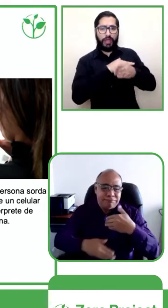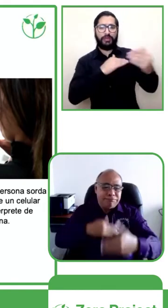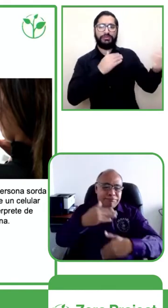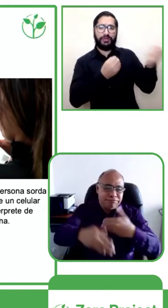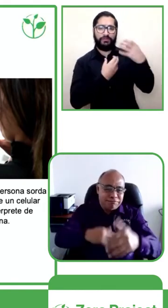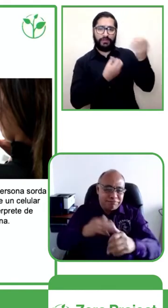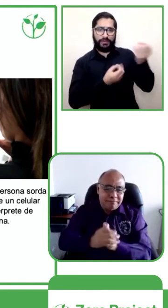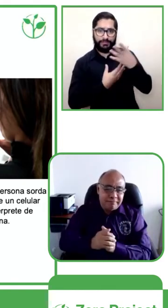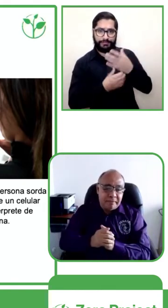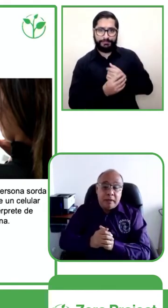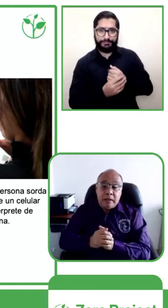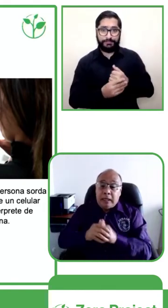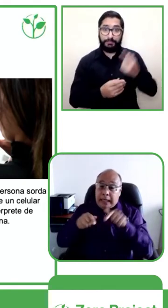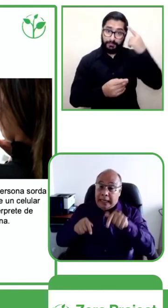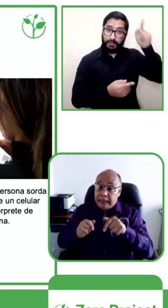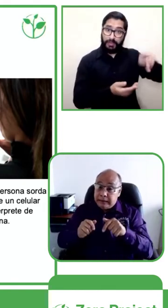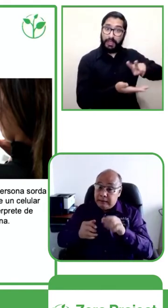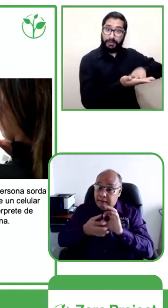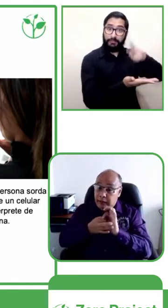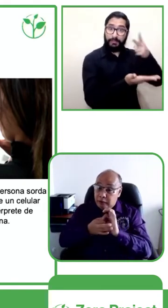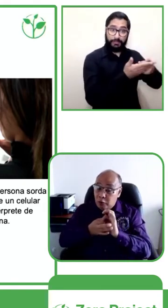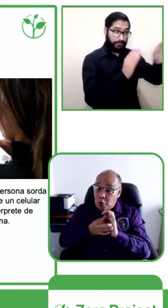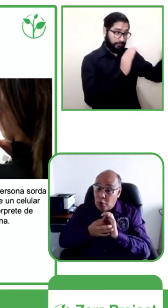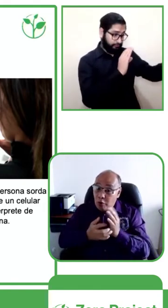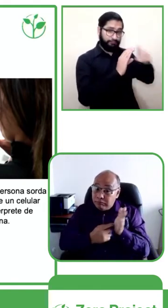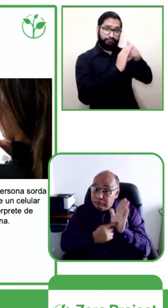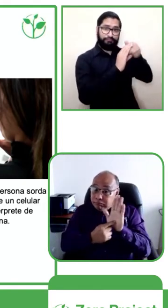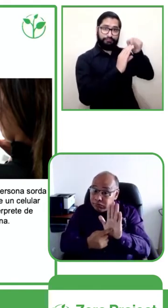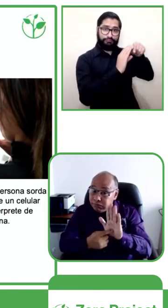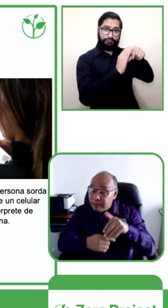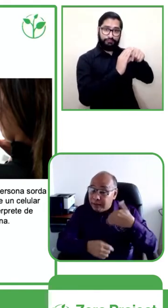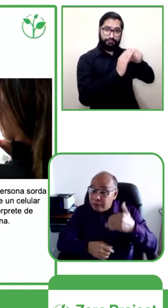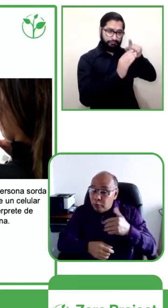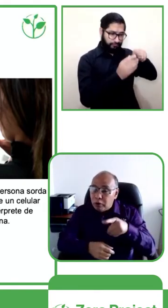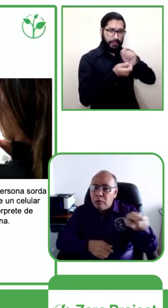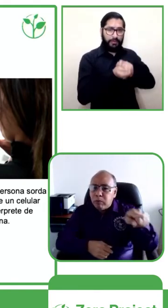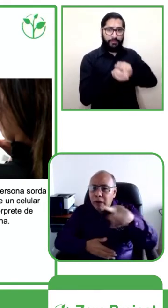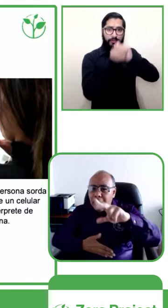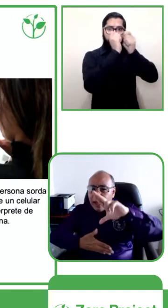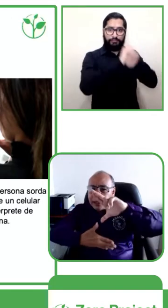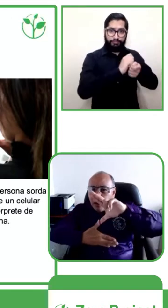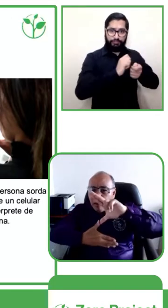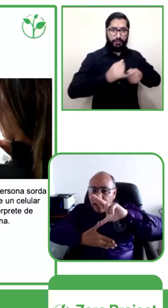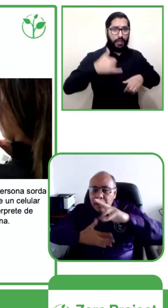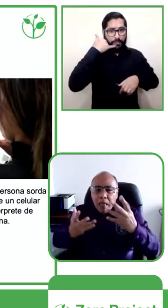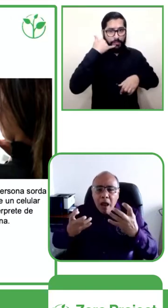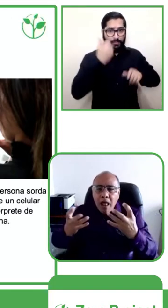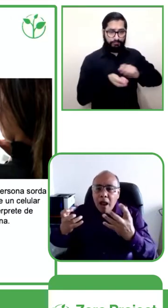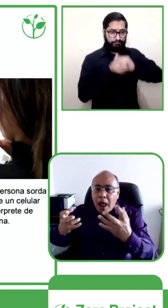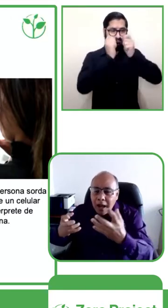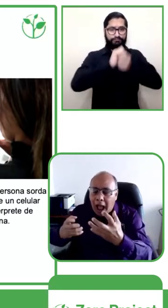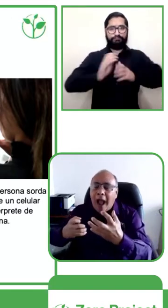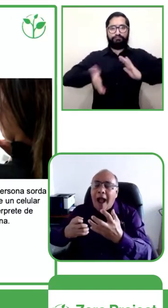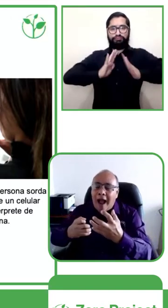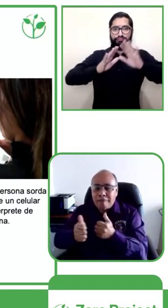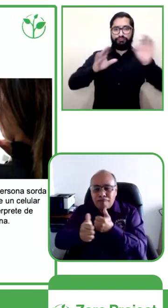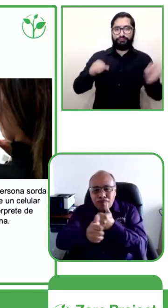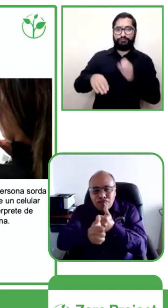the interpreter receives this information on video and creates a voice to then send this